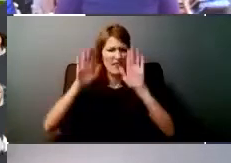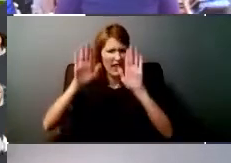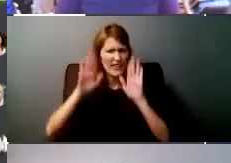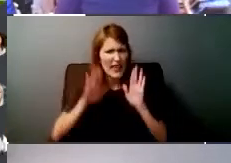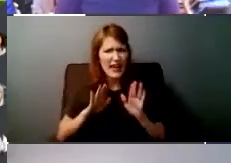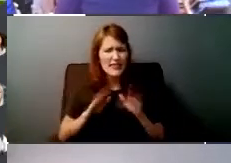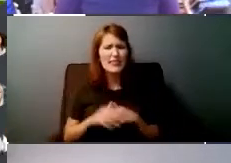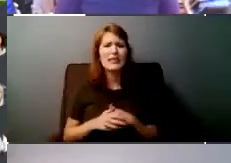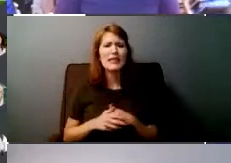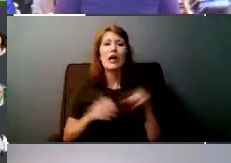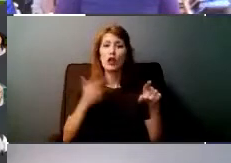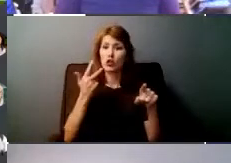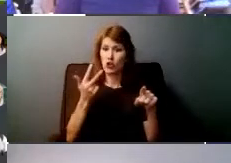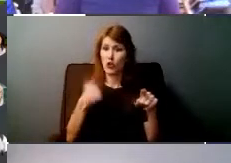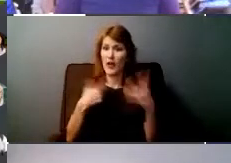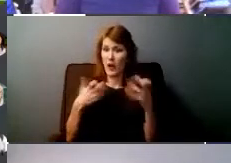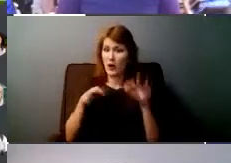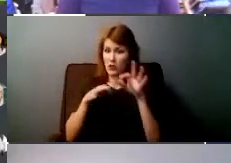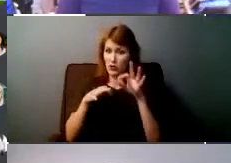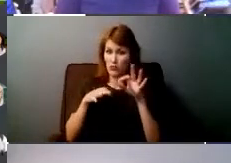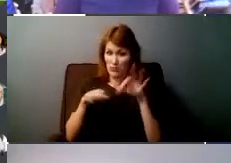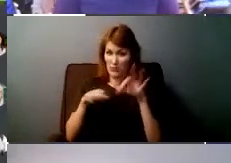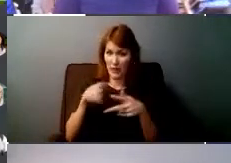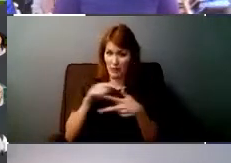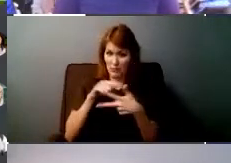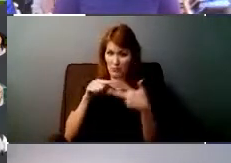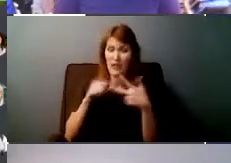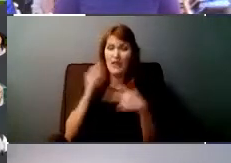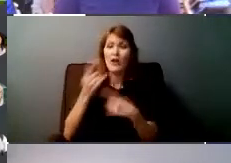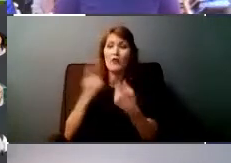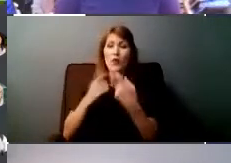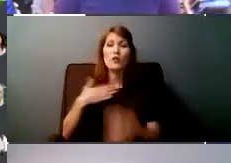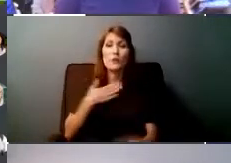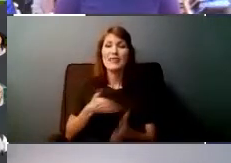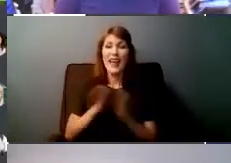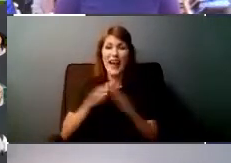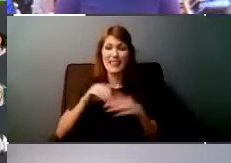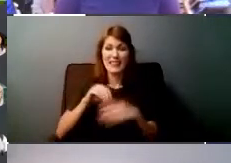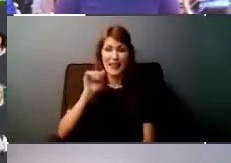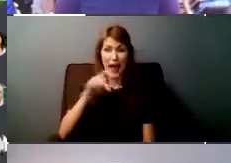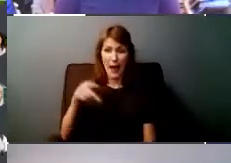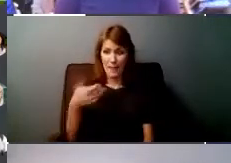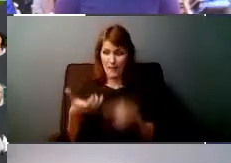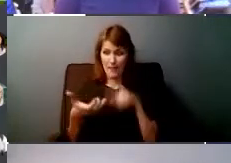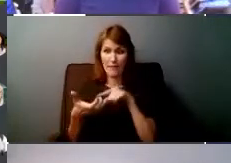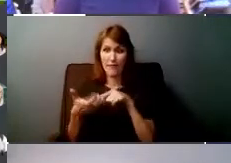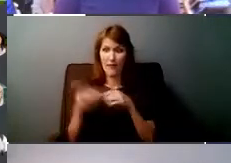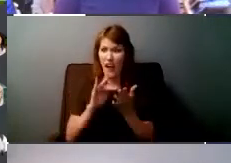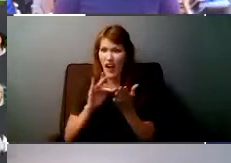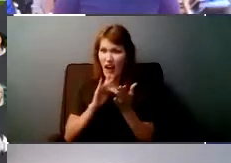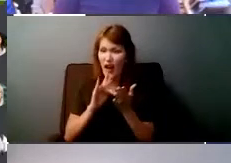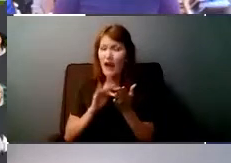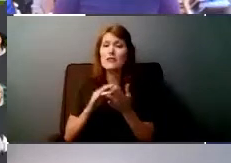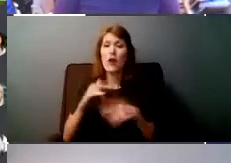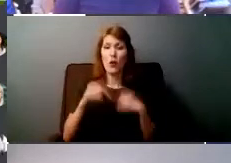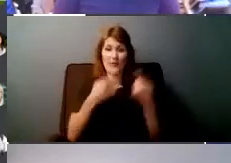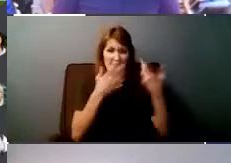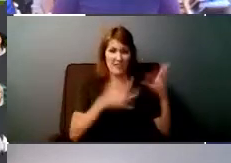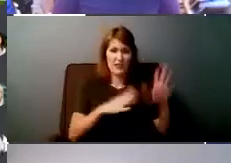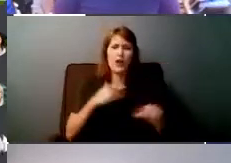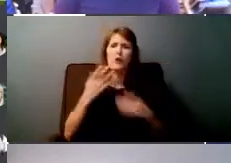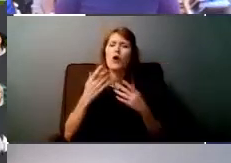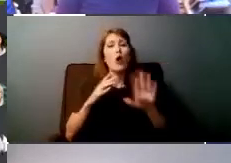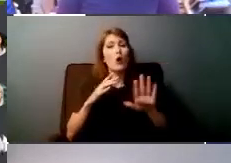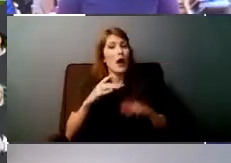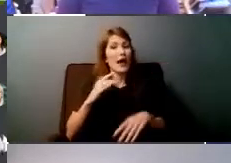through. Again, if you have questions, please ask them in the app. And then when we get to the end, I'll go ahead and try to answer as many live as we can get